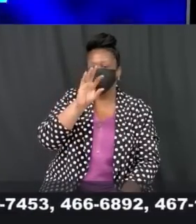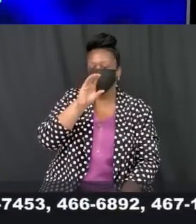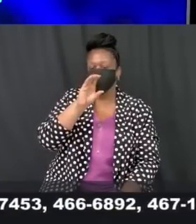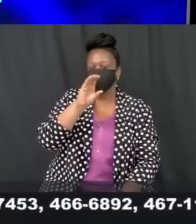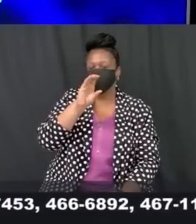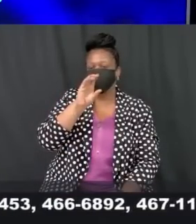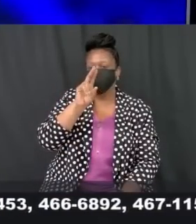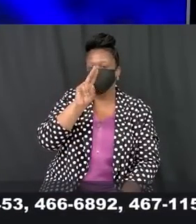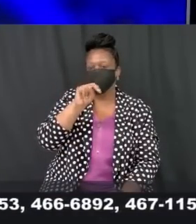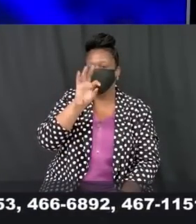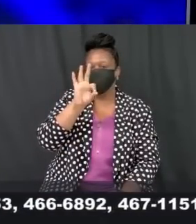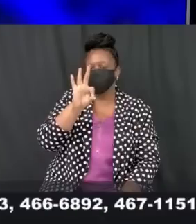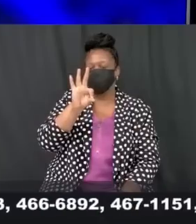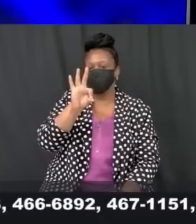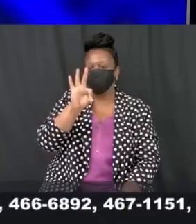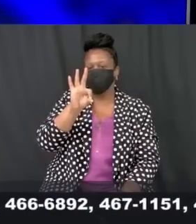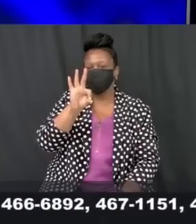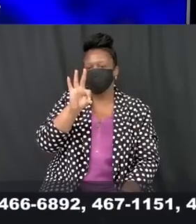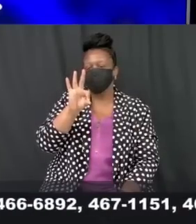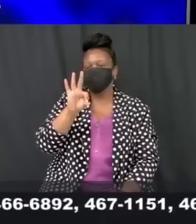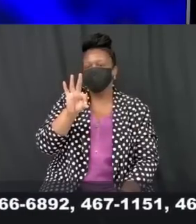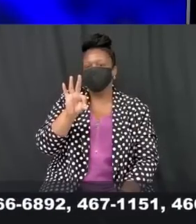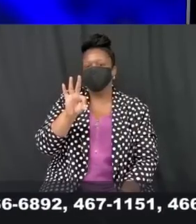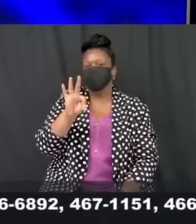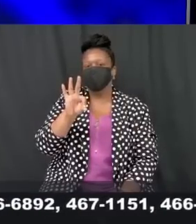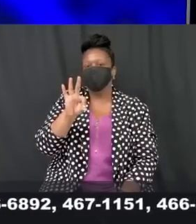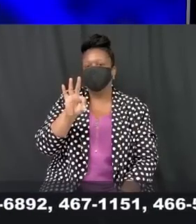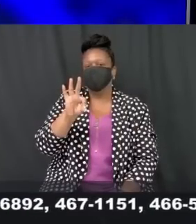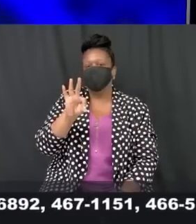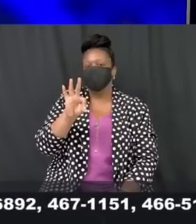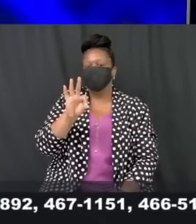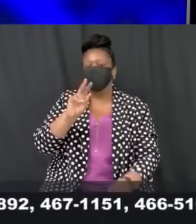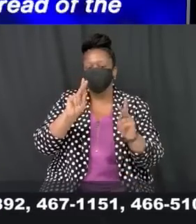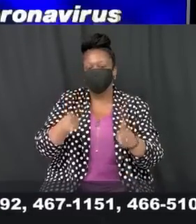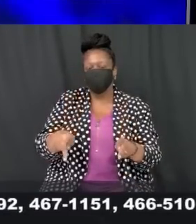COVID-19 cases for the Federation, 87